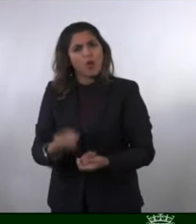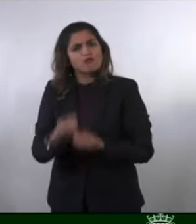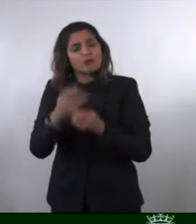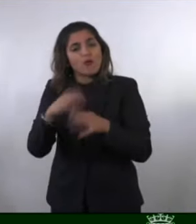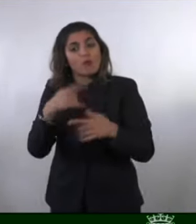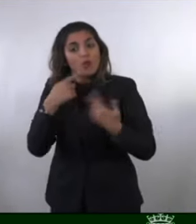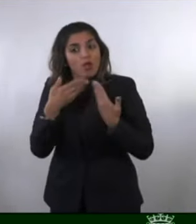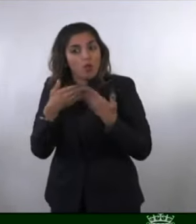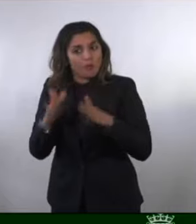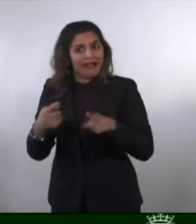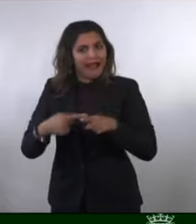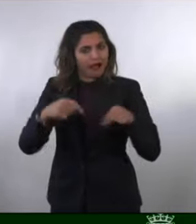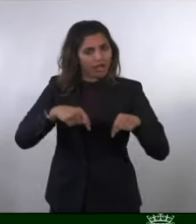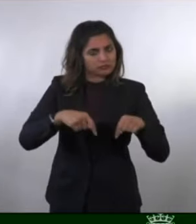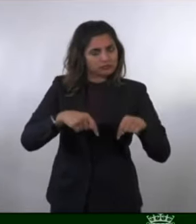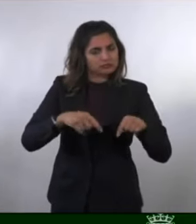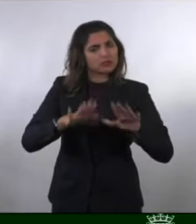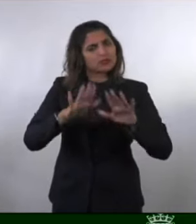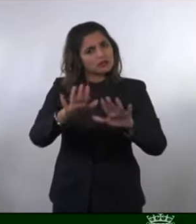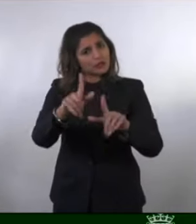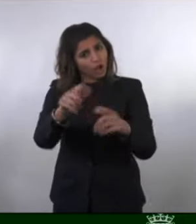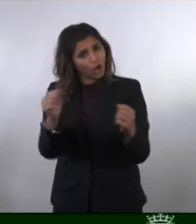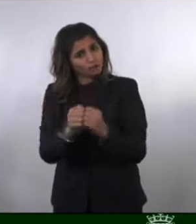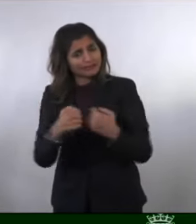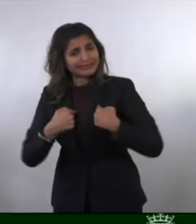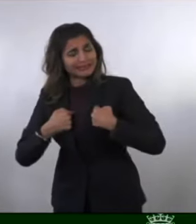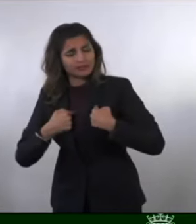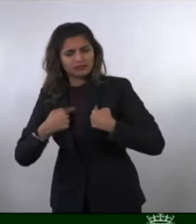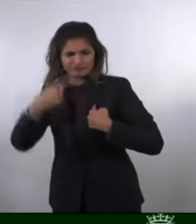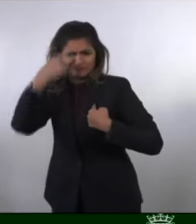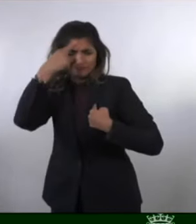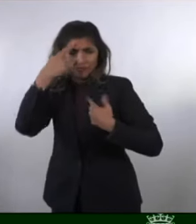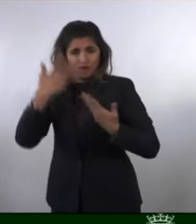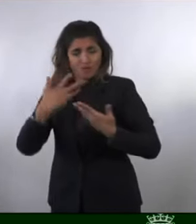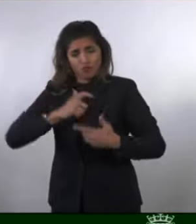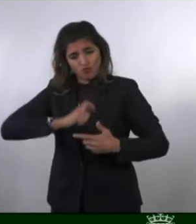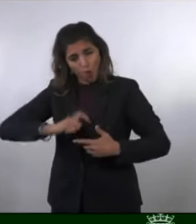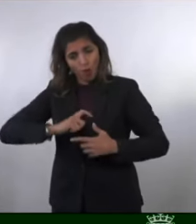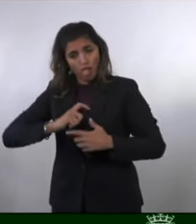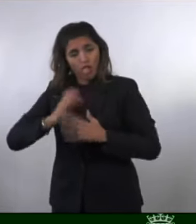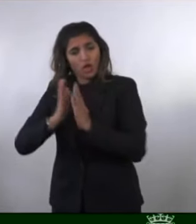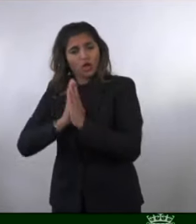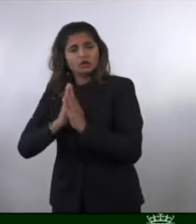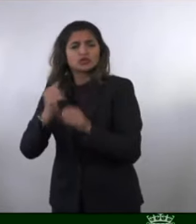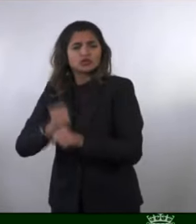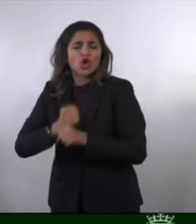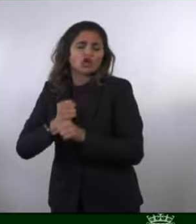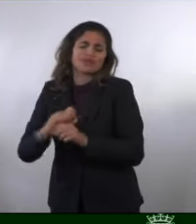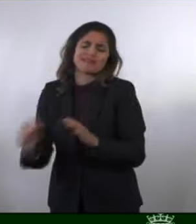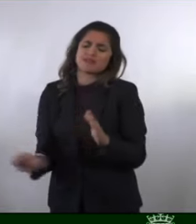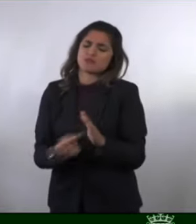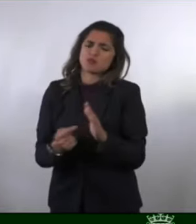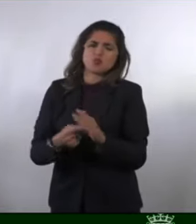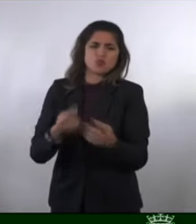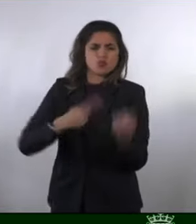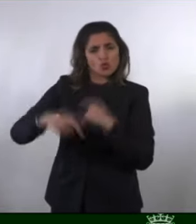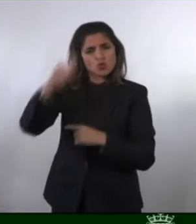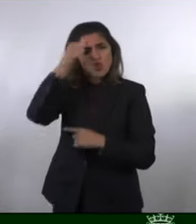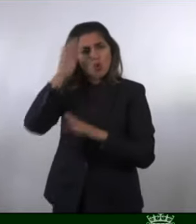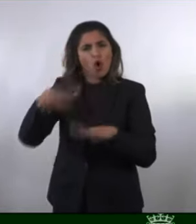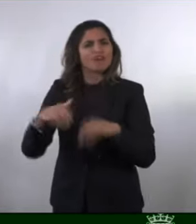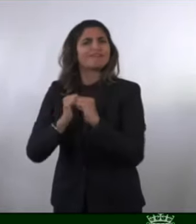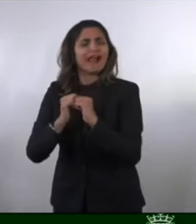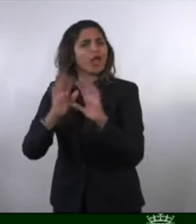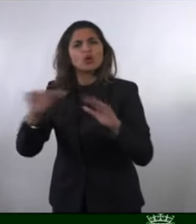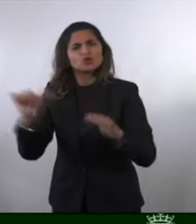in England. Does the Prime Minister agree with me that the role of churches as we live with COVID cannot be underestimated or undervalued, and that we